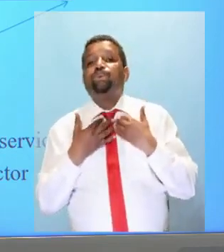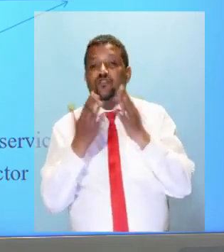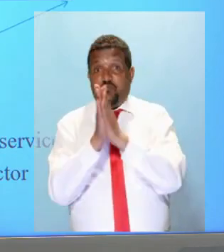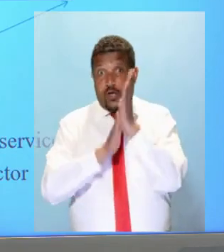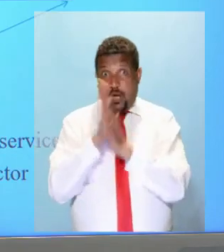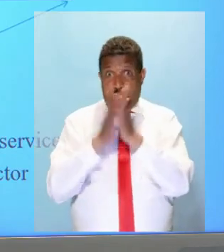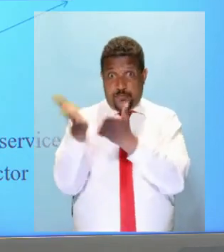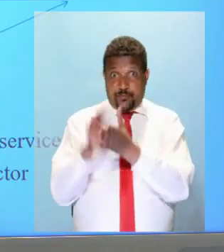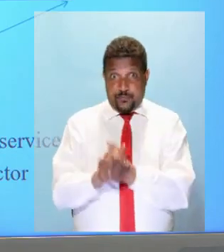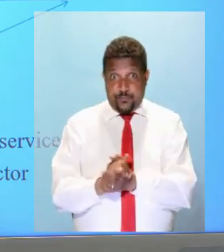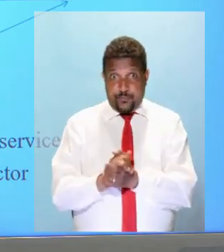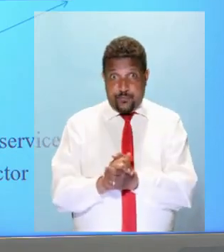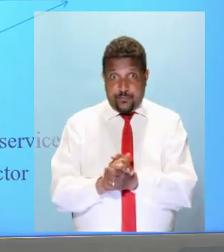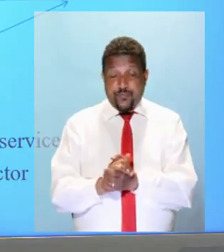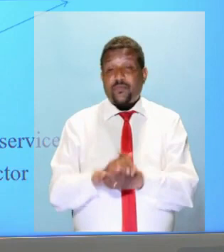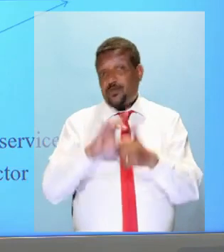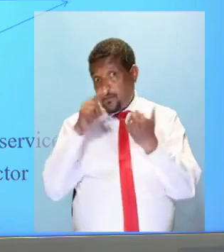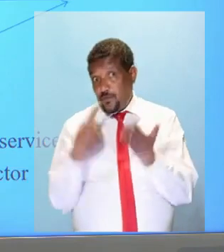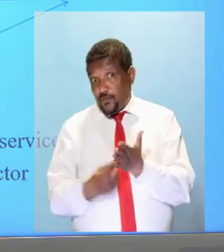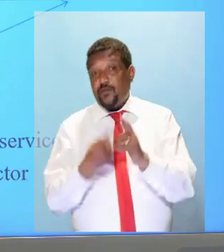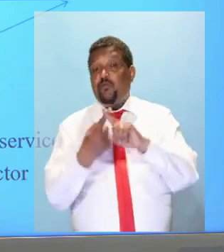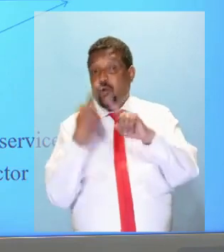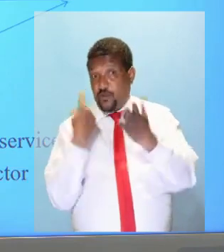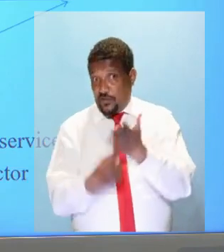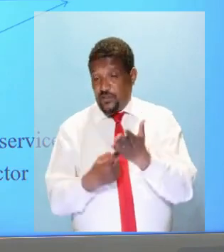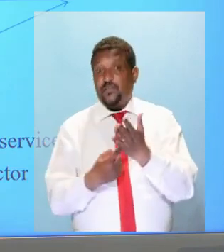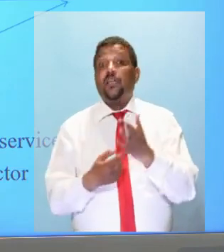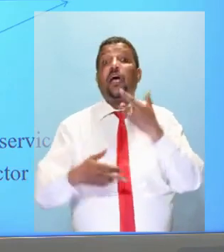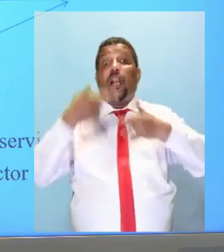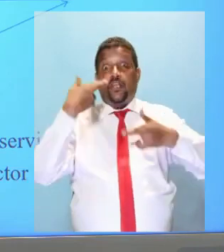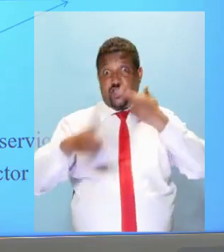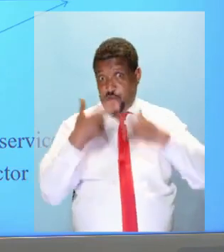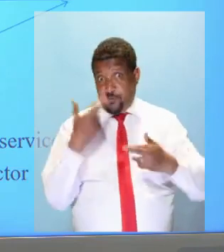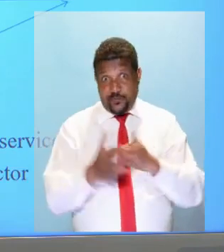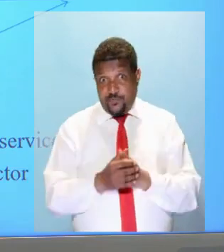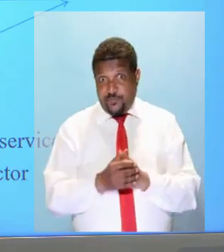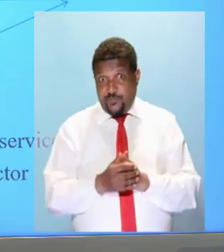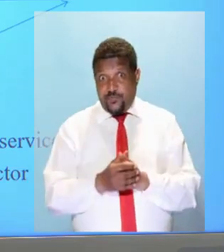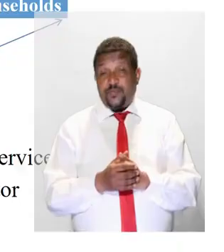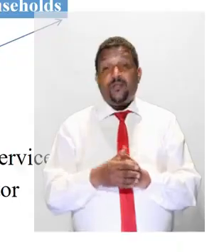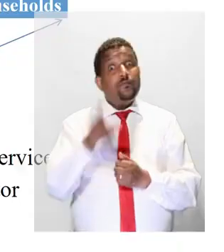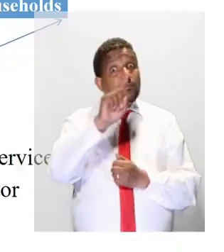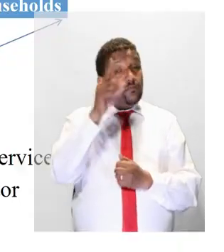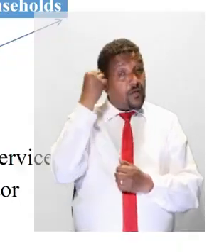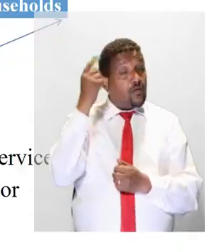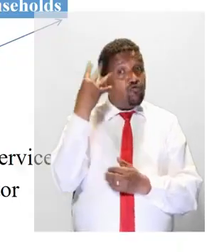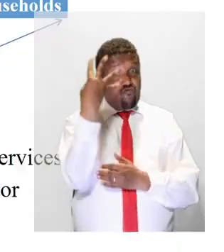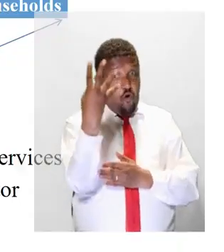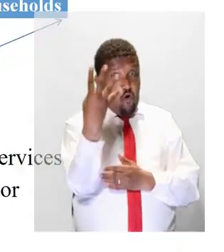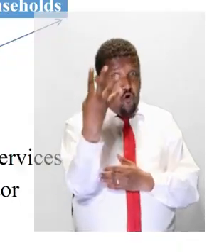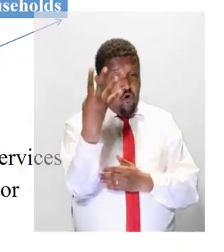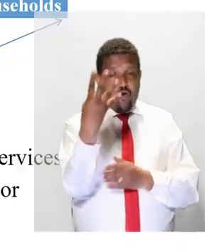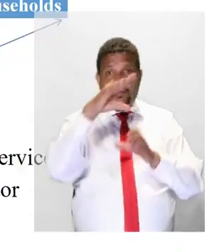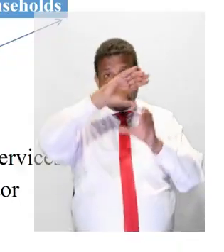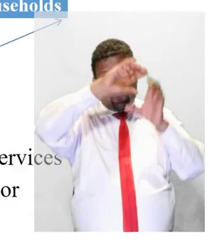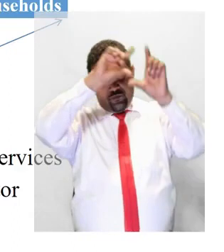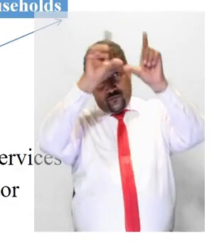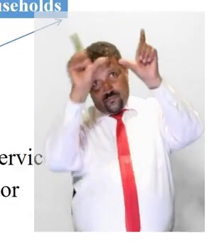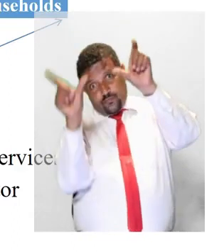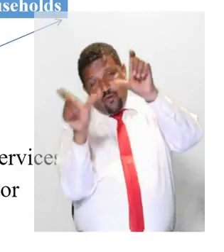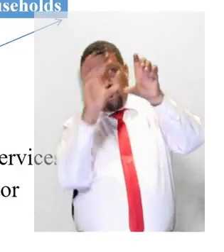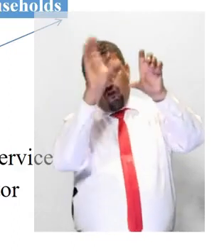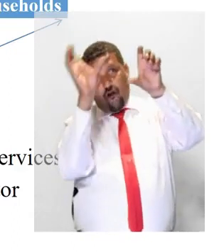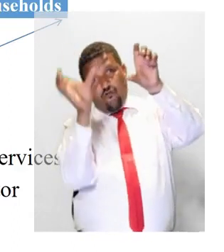and services. So, from this relationship, don't forget these four circular flows.